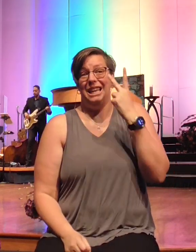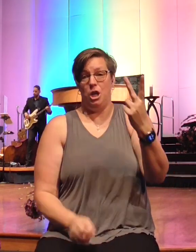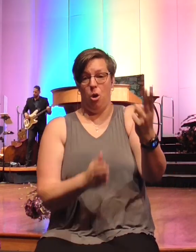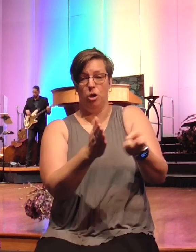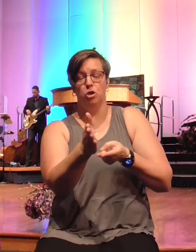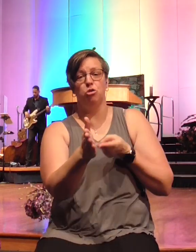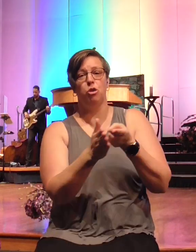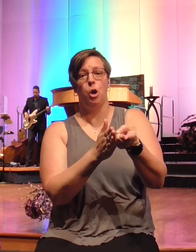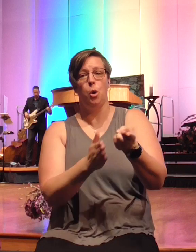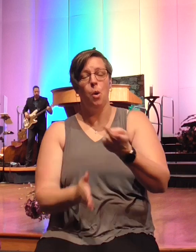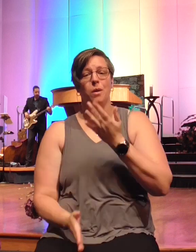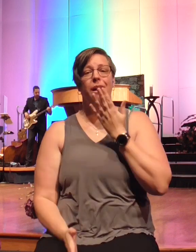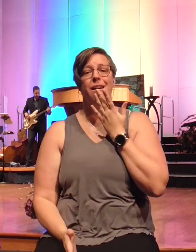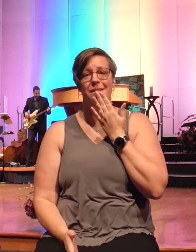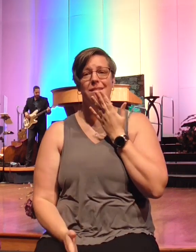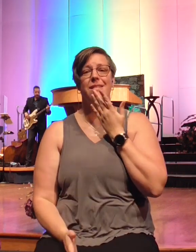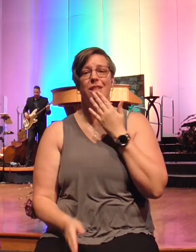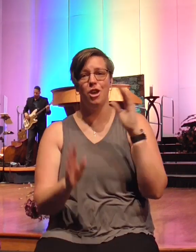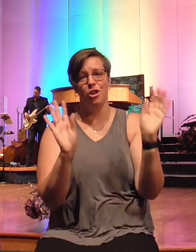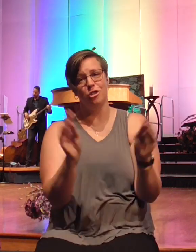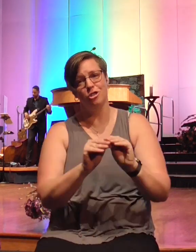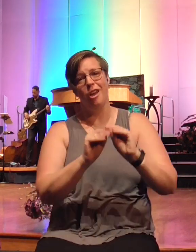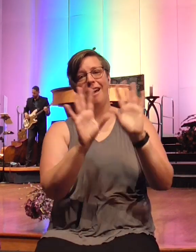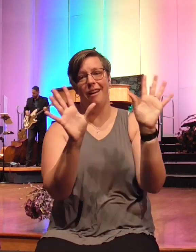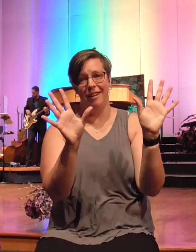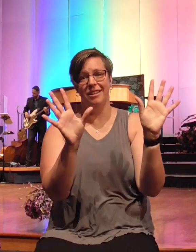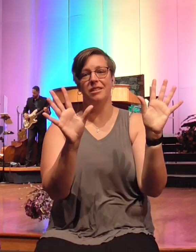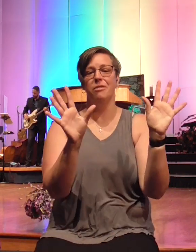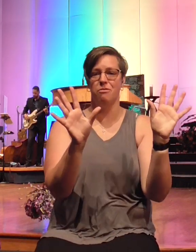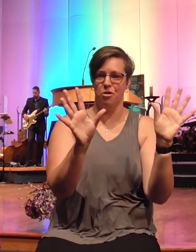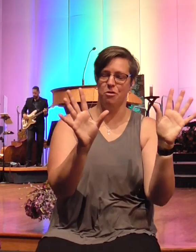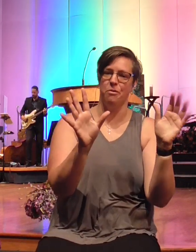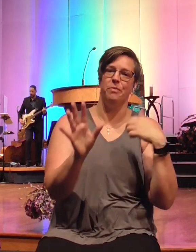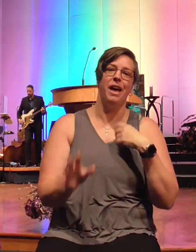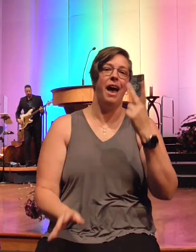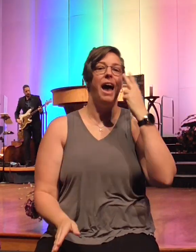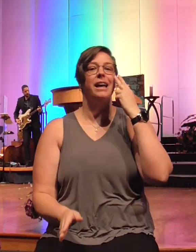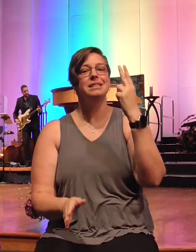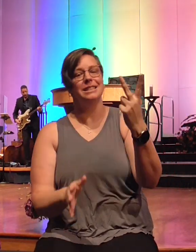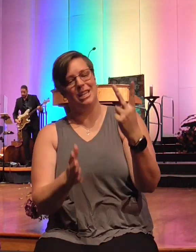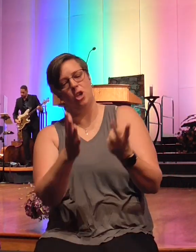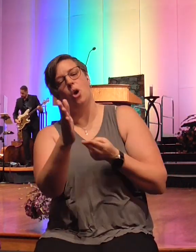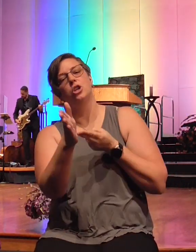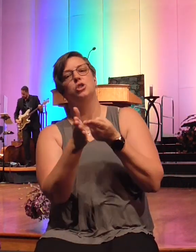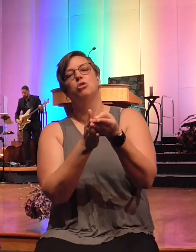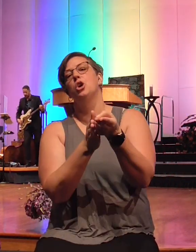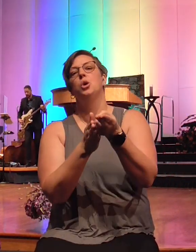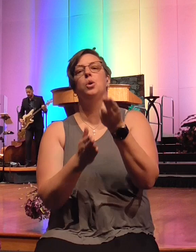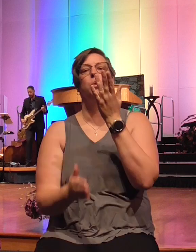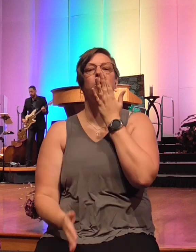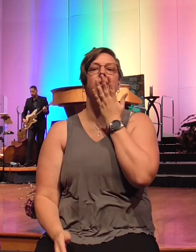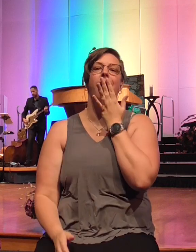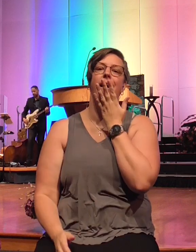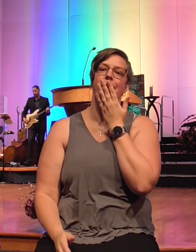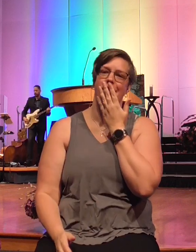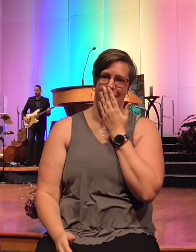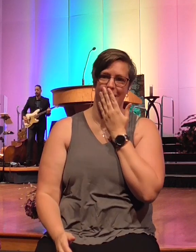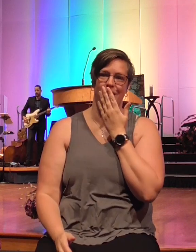and I see your true colors shining through. I see your